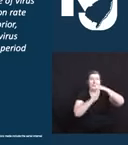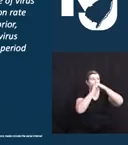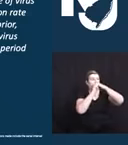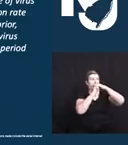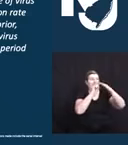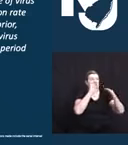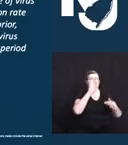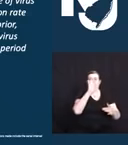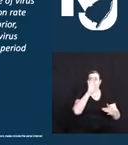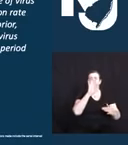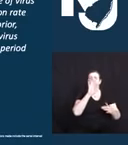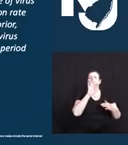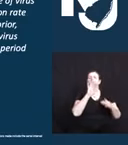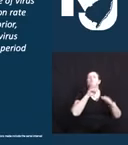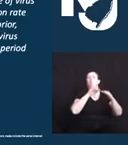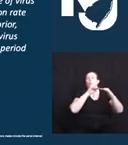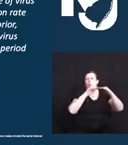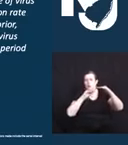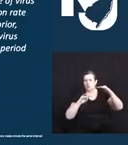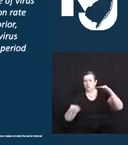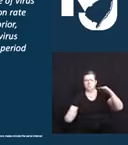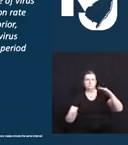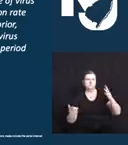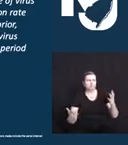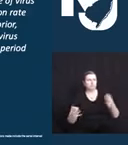And it continues to be